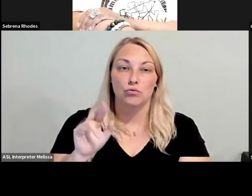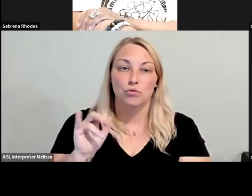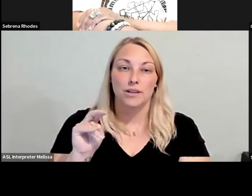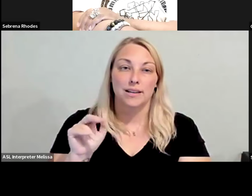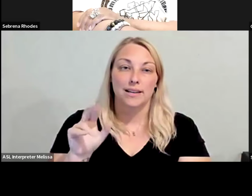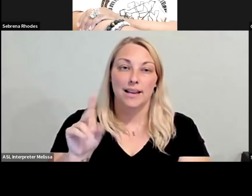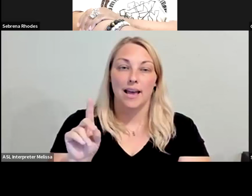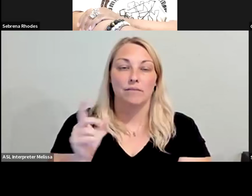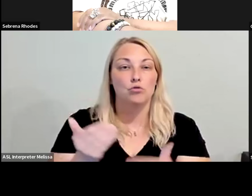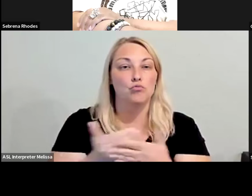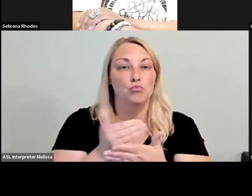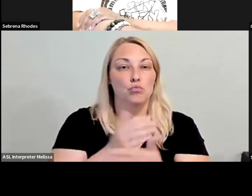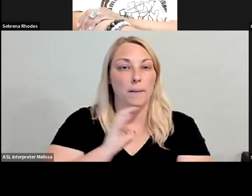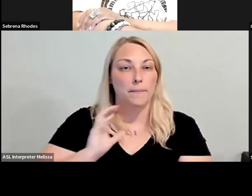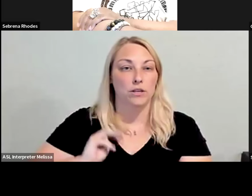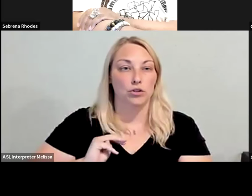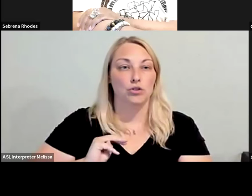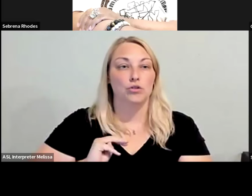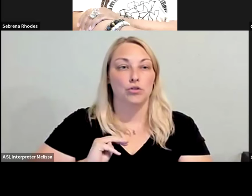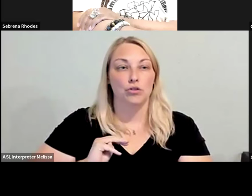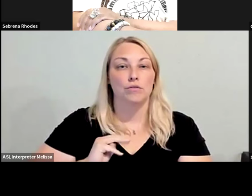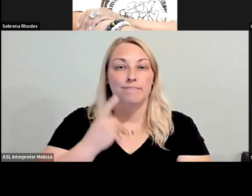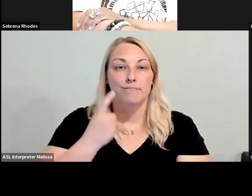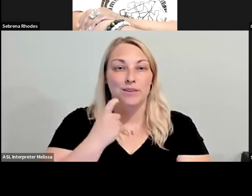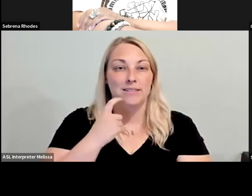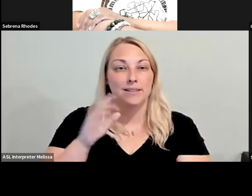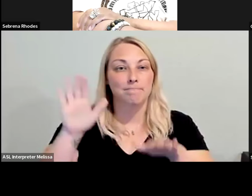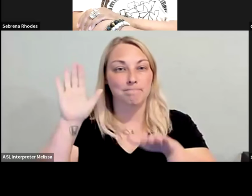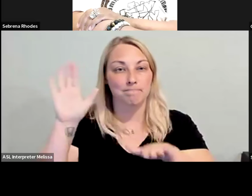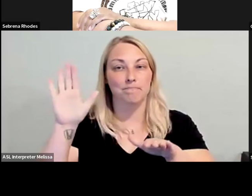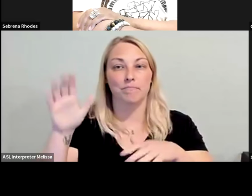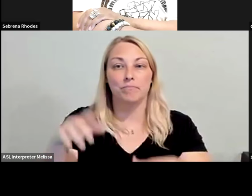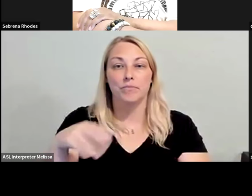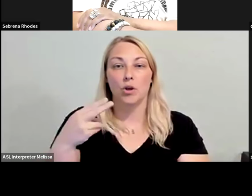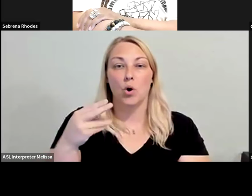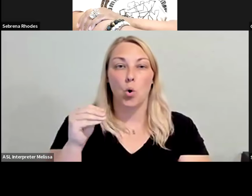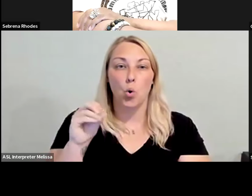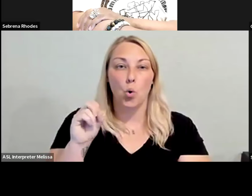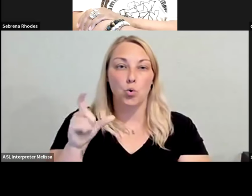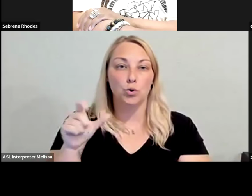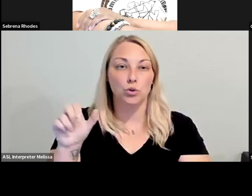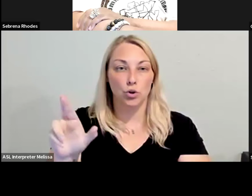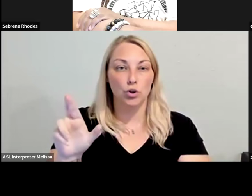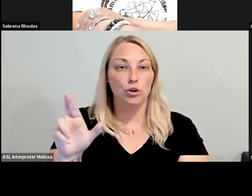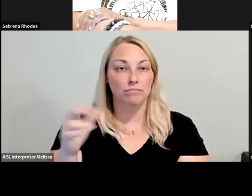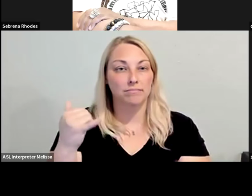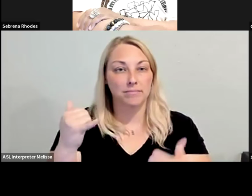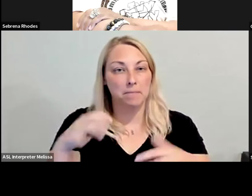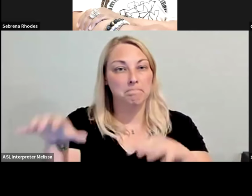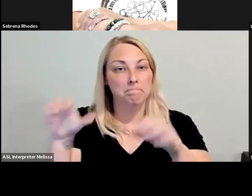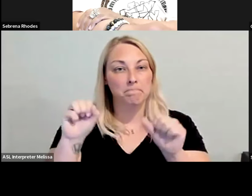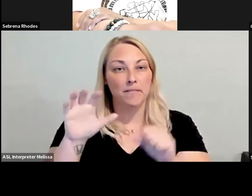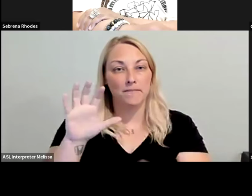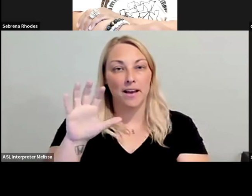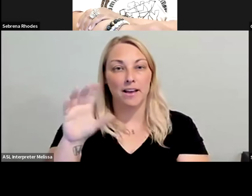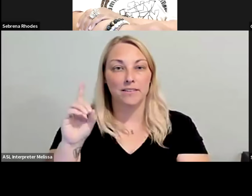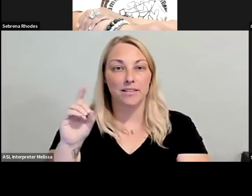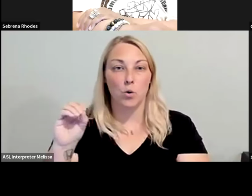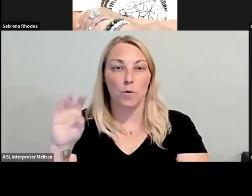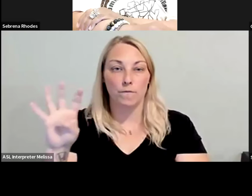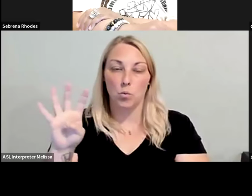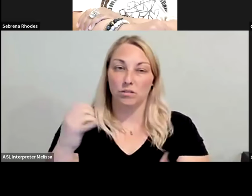in recently, Mr. Nathan Hosler. So Commissioner Hosler is now the commissioner for 5D04. They are not in